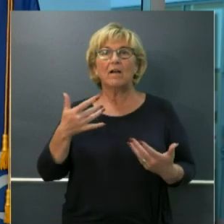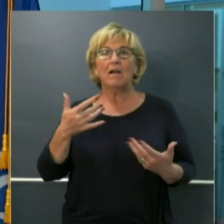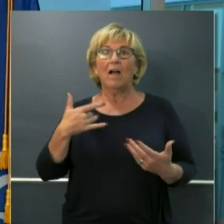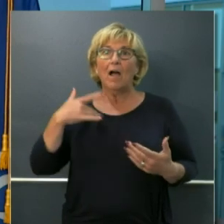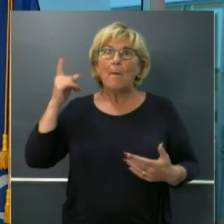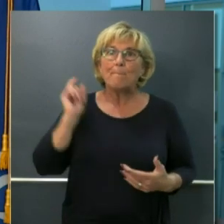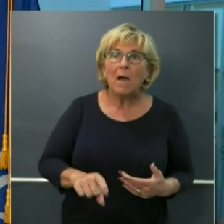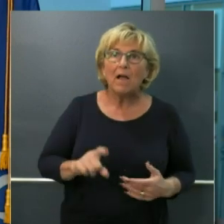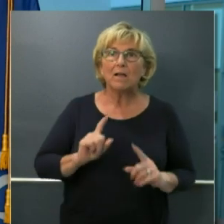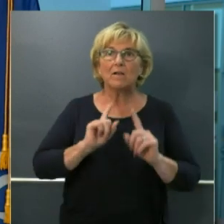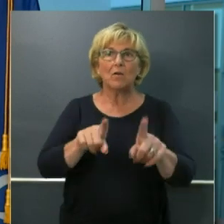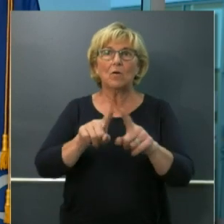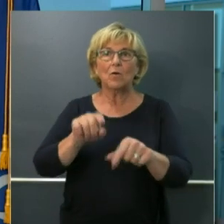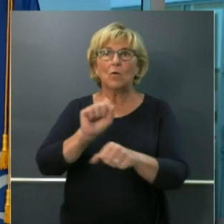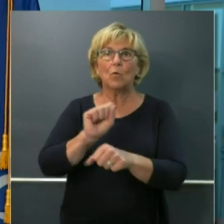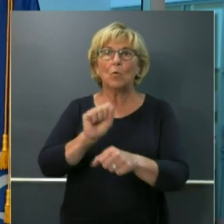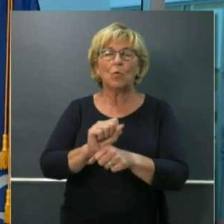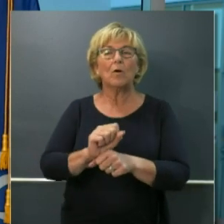work.